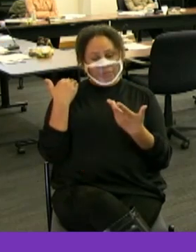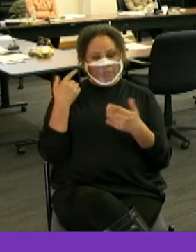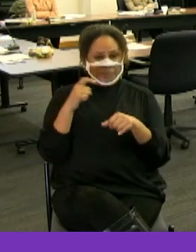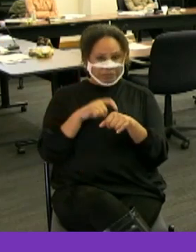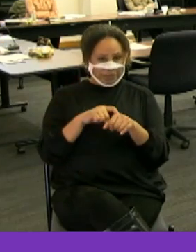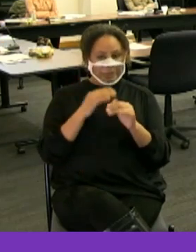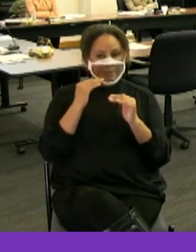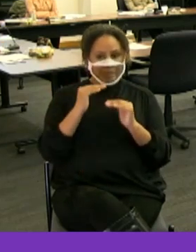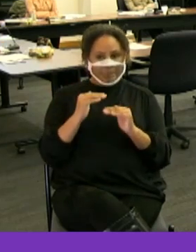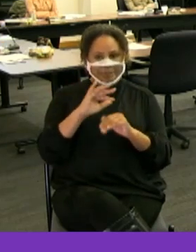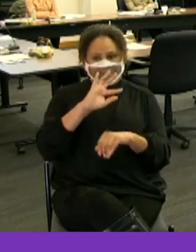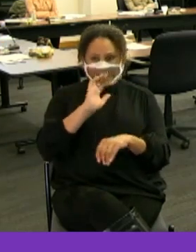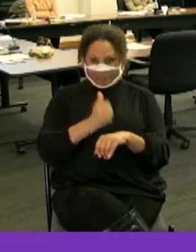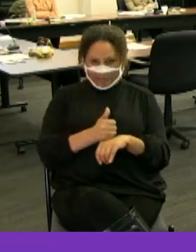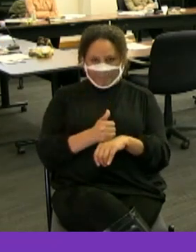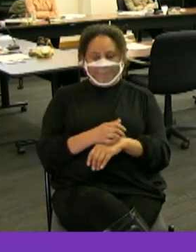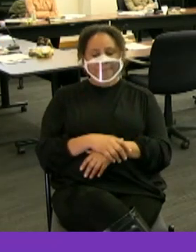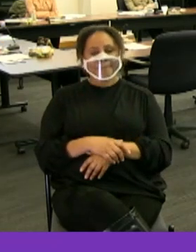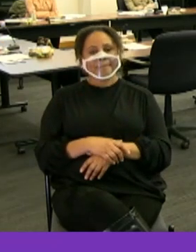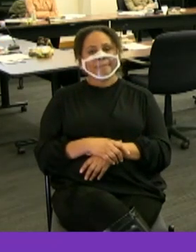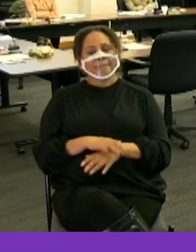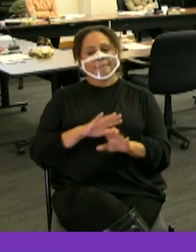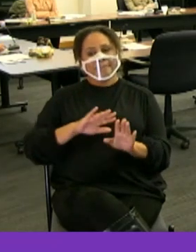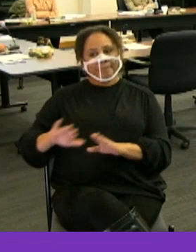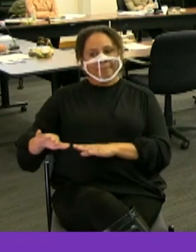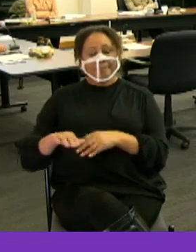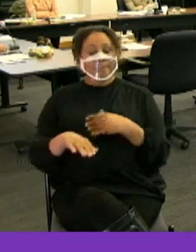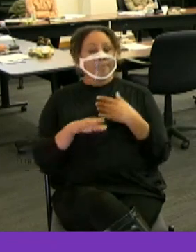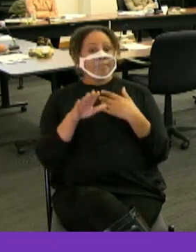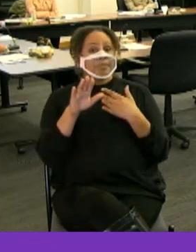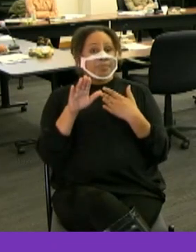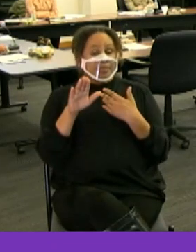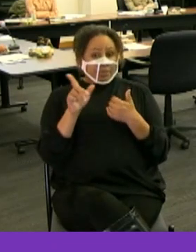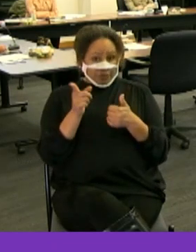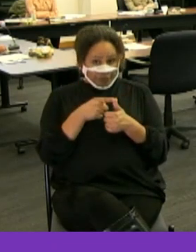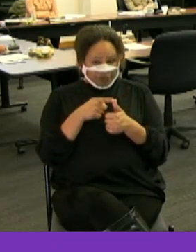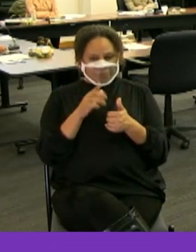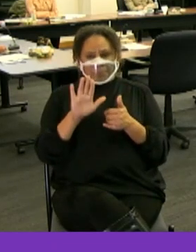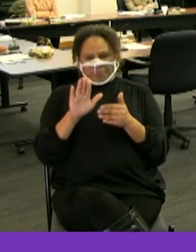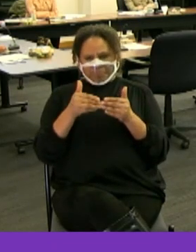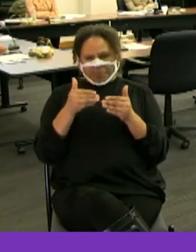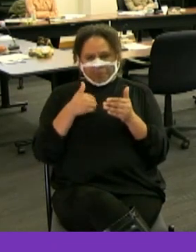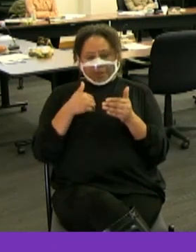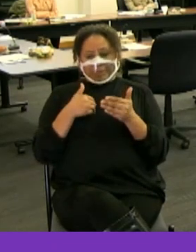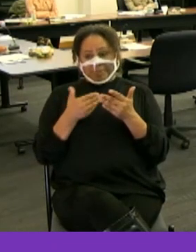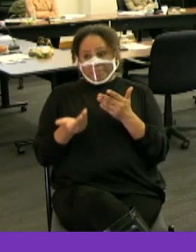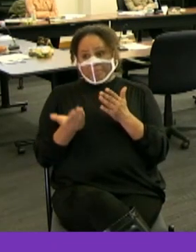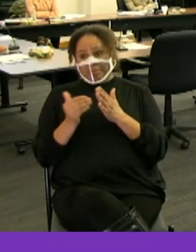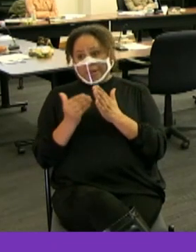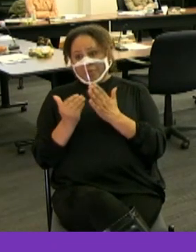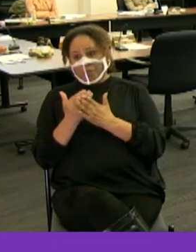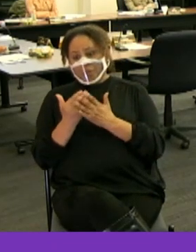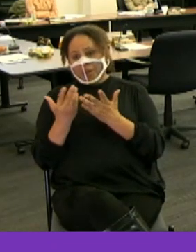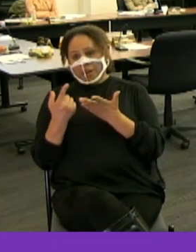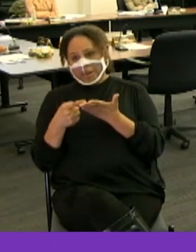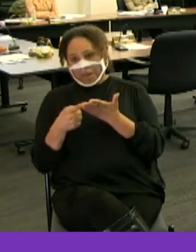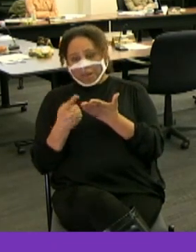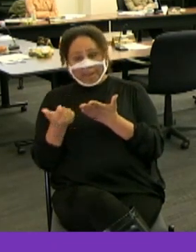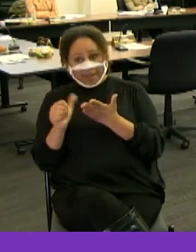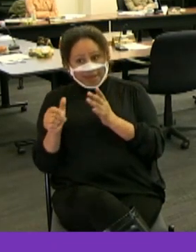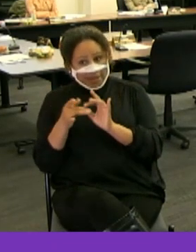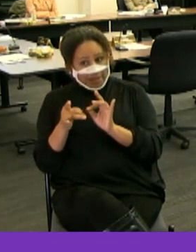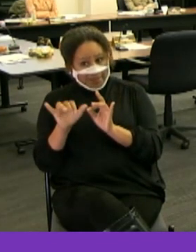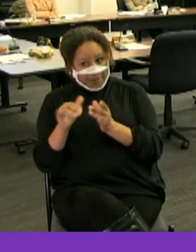time limits on that. The other thing, so I'll first, before I move on, I guess I'll get any comments on that part of the